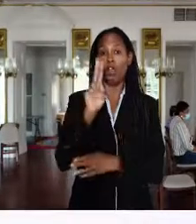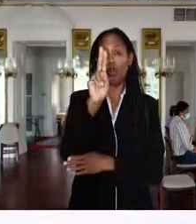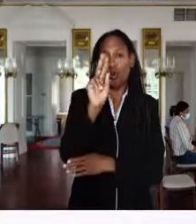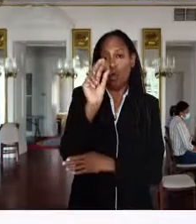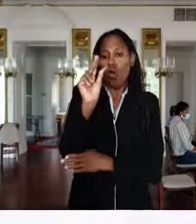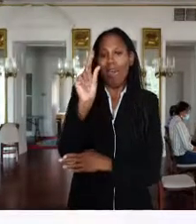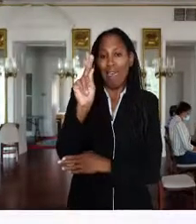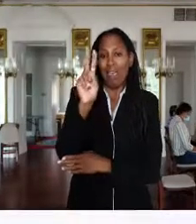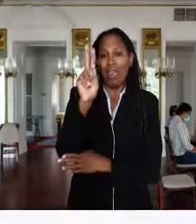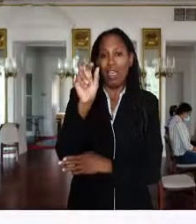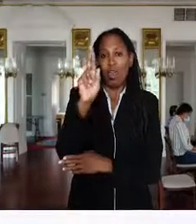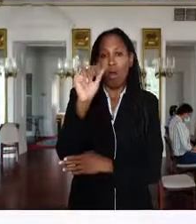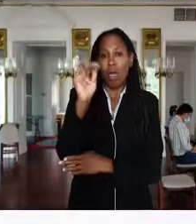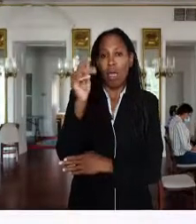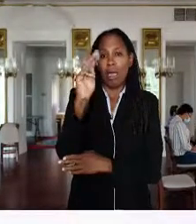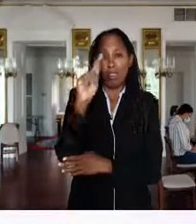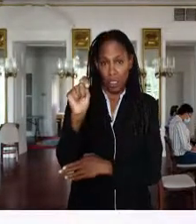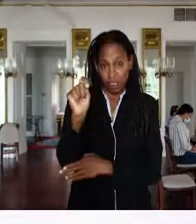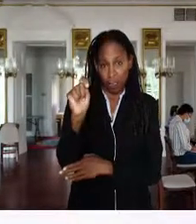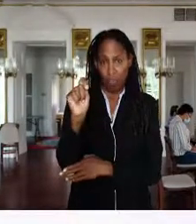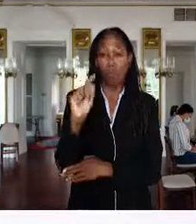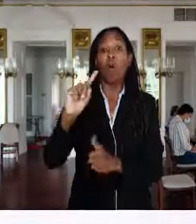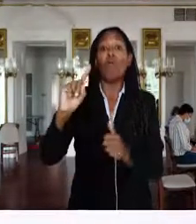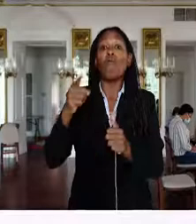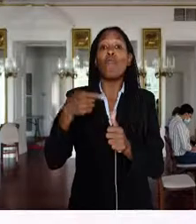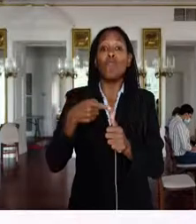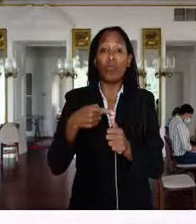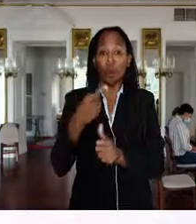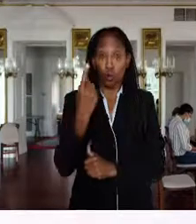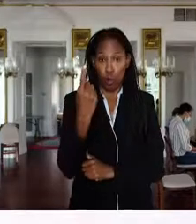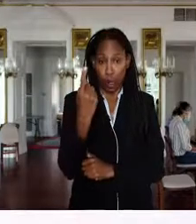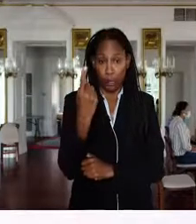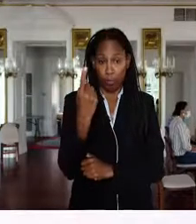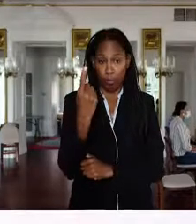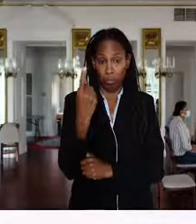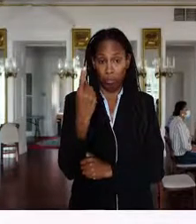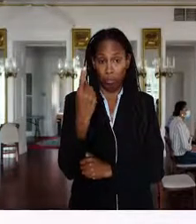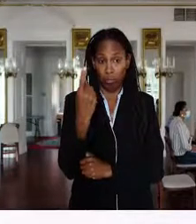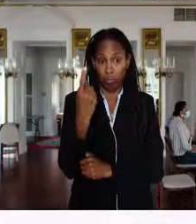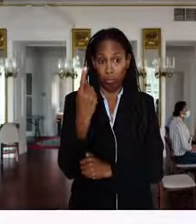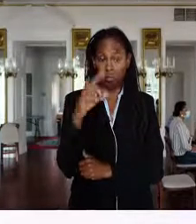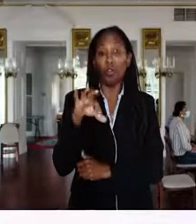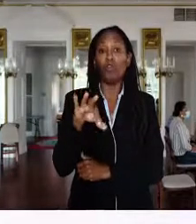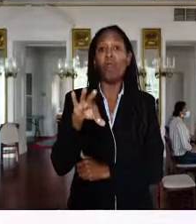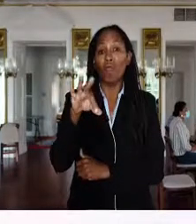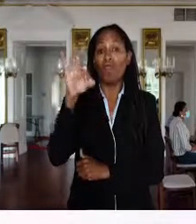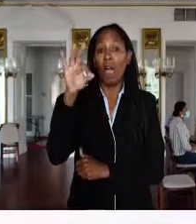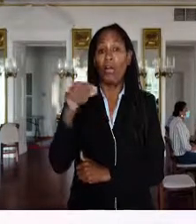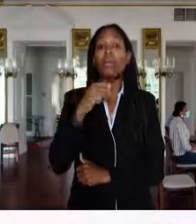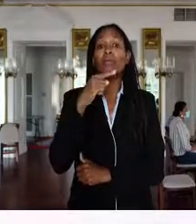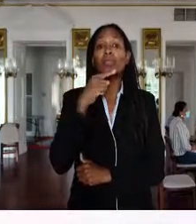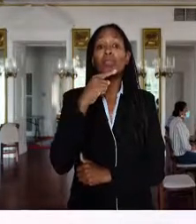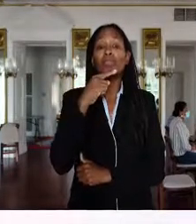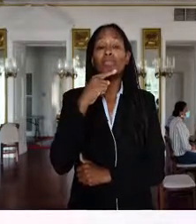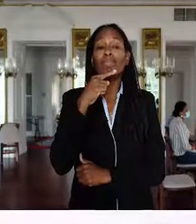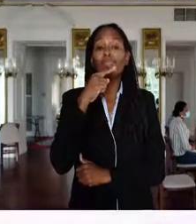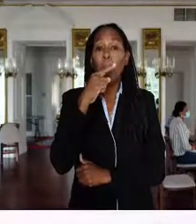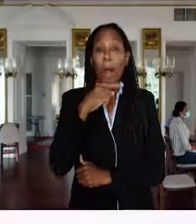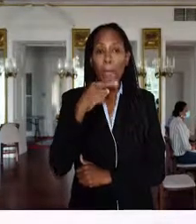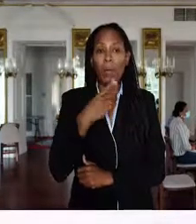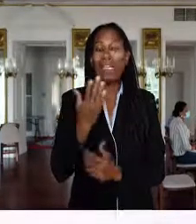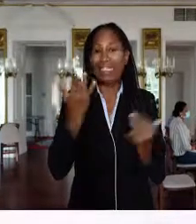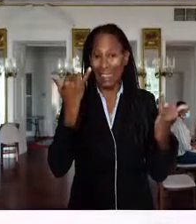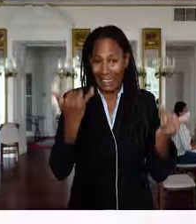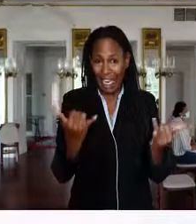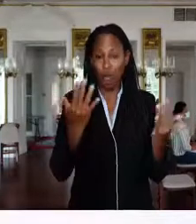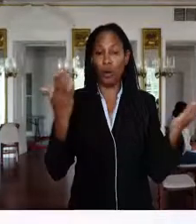UK variant and was the first variant to be verified publicly. So that has made its way to our shore.